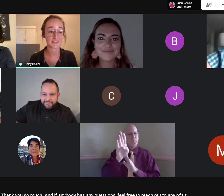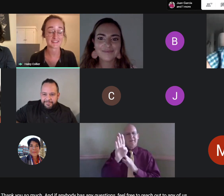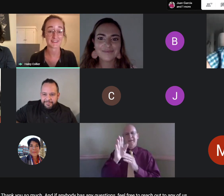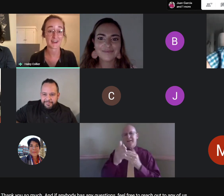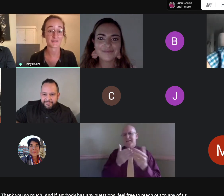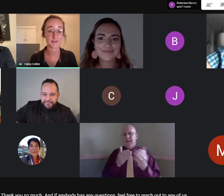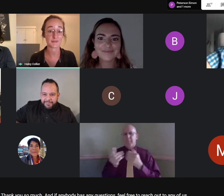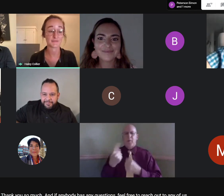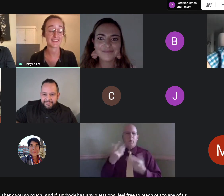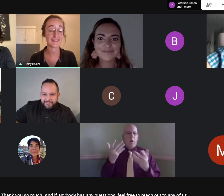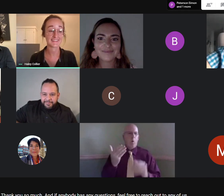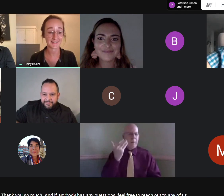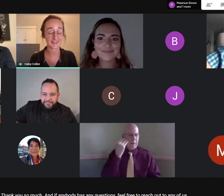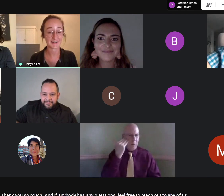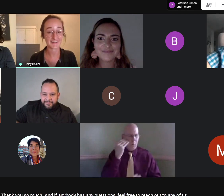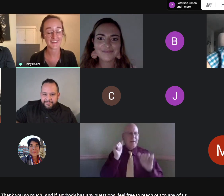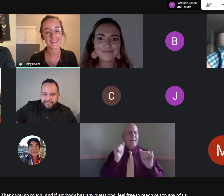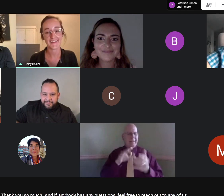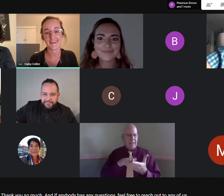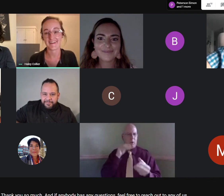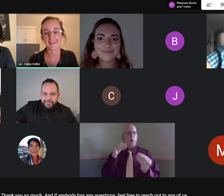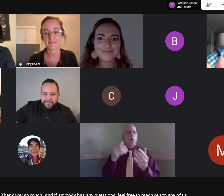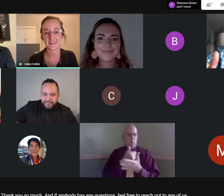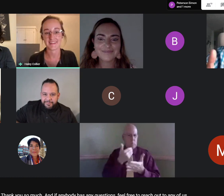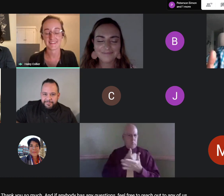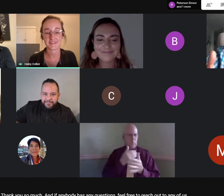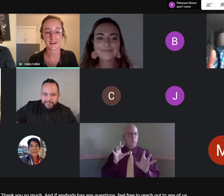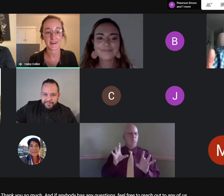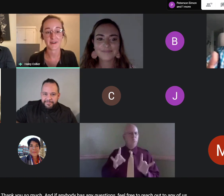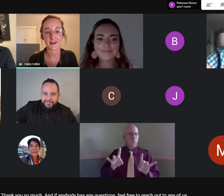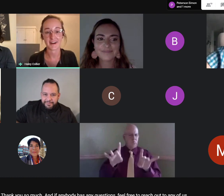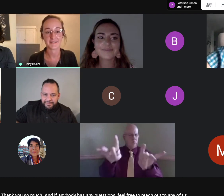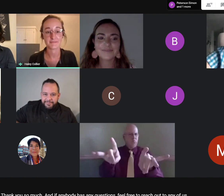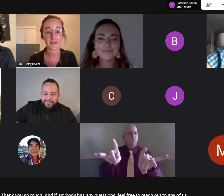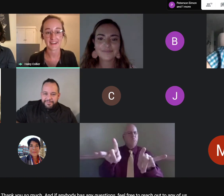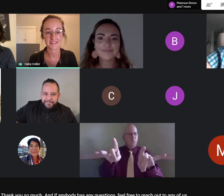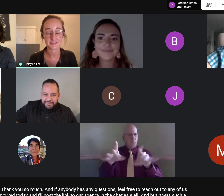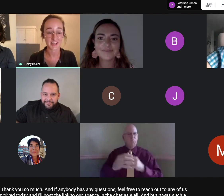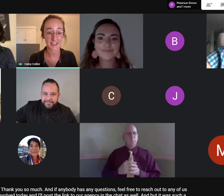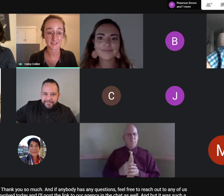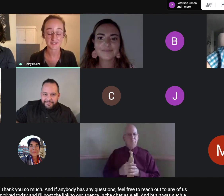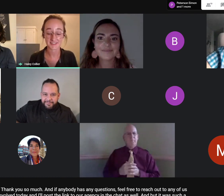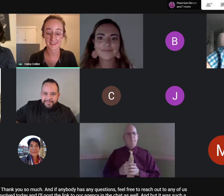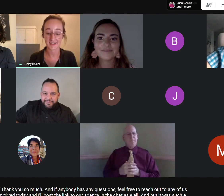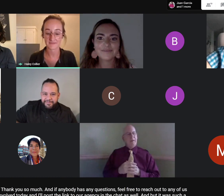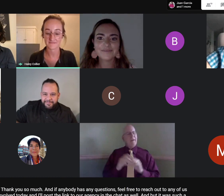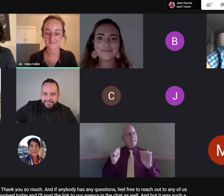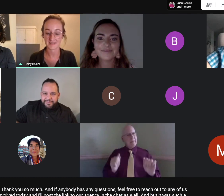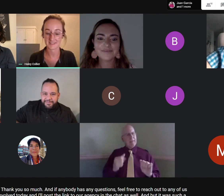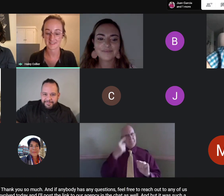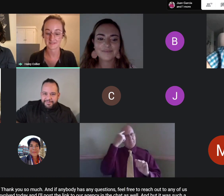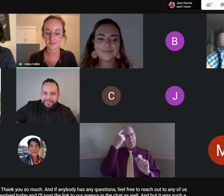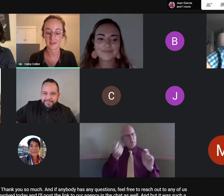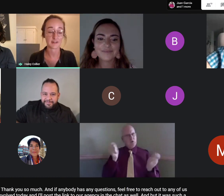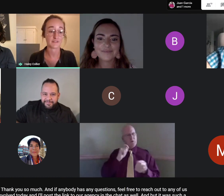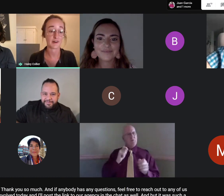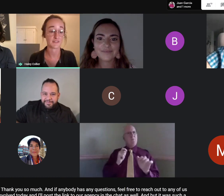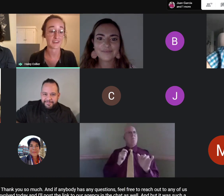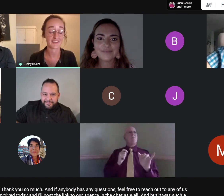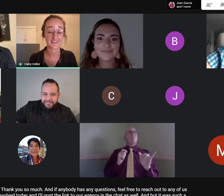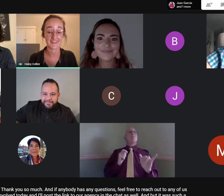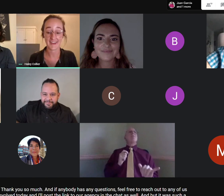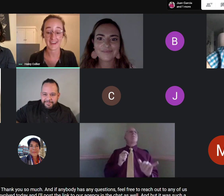already know, we still have room to learn and to have our minds changed and to just be